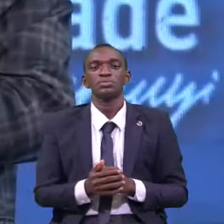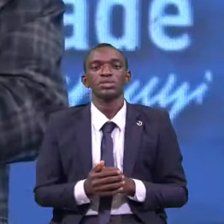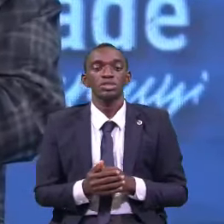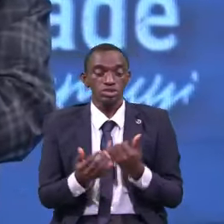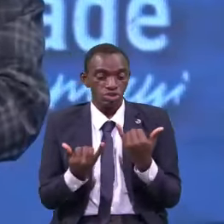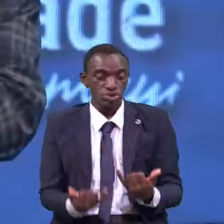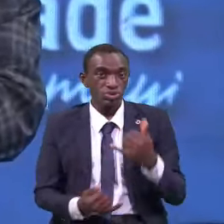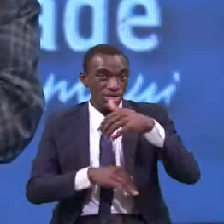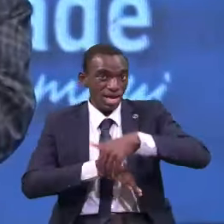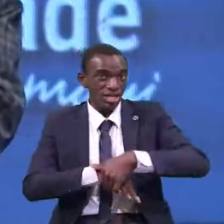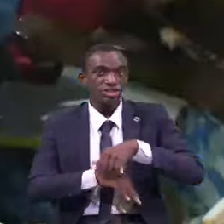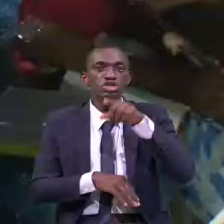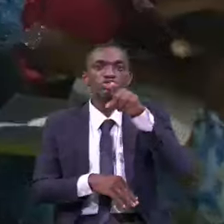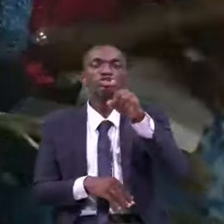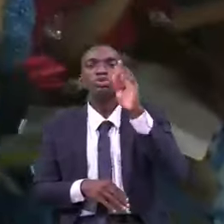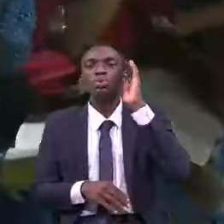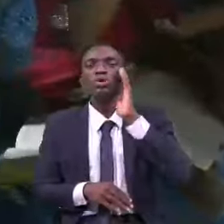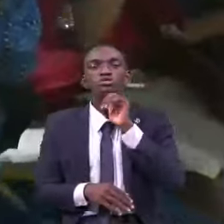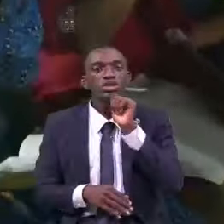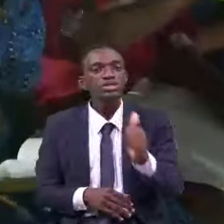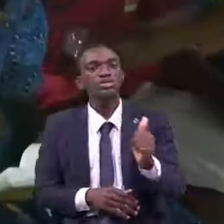Tonight you will not refuse.